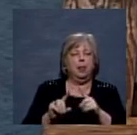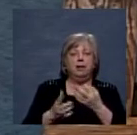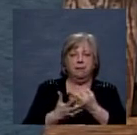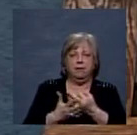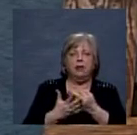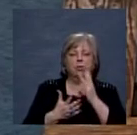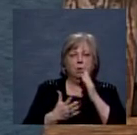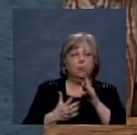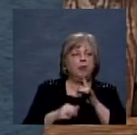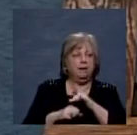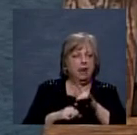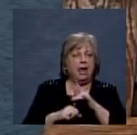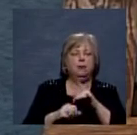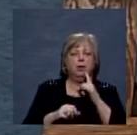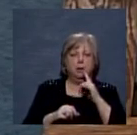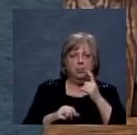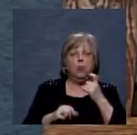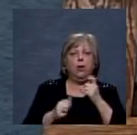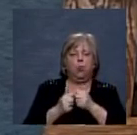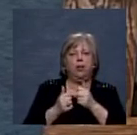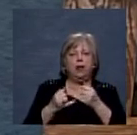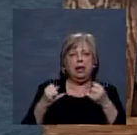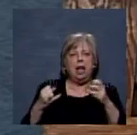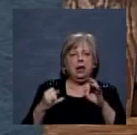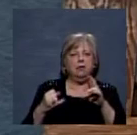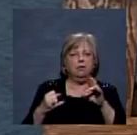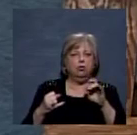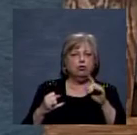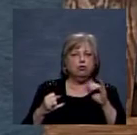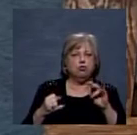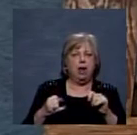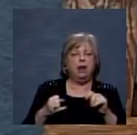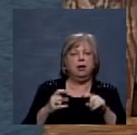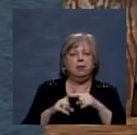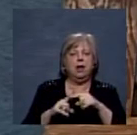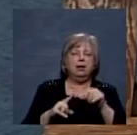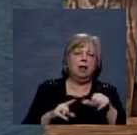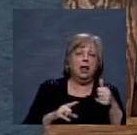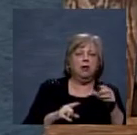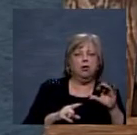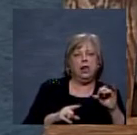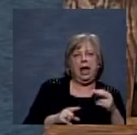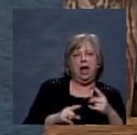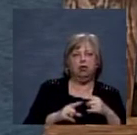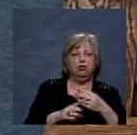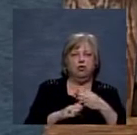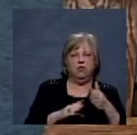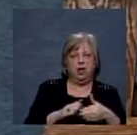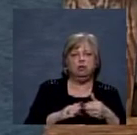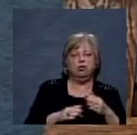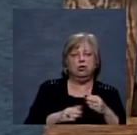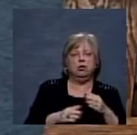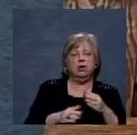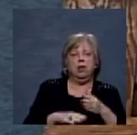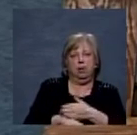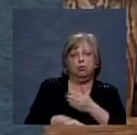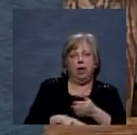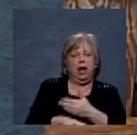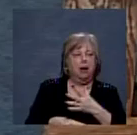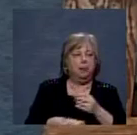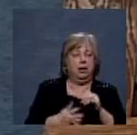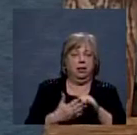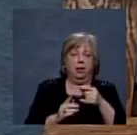be available. We have a line of credit along with other miscellaneous cash to complete the project. And at that point, we would